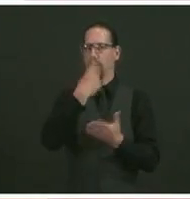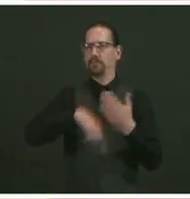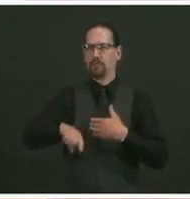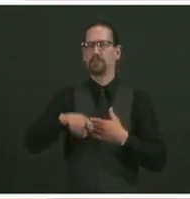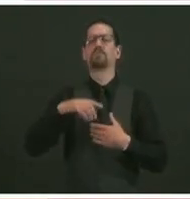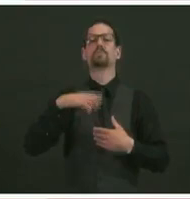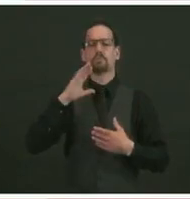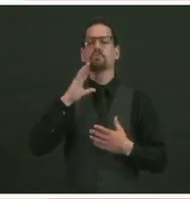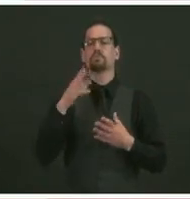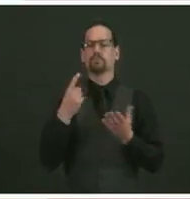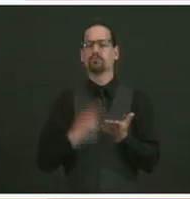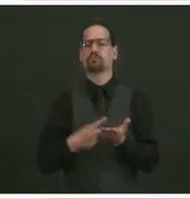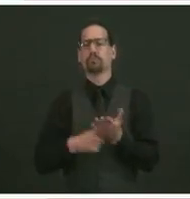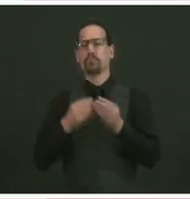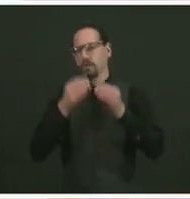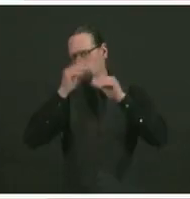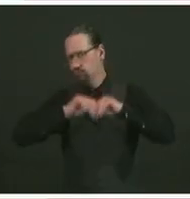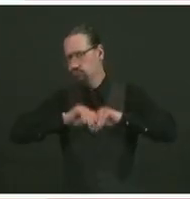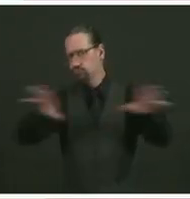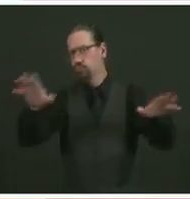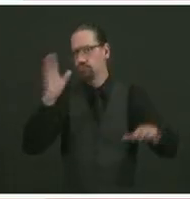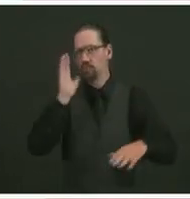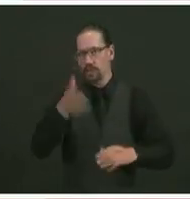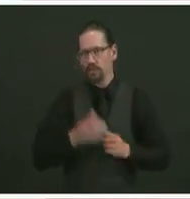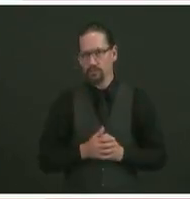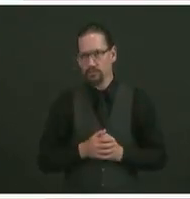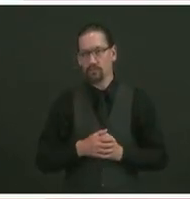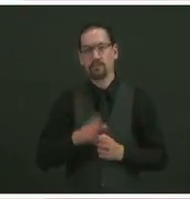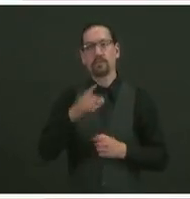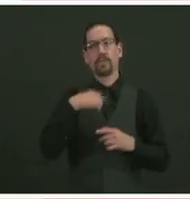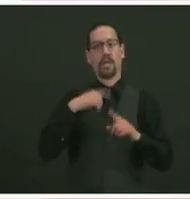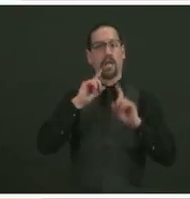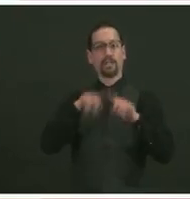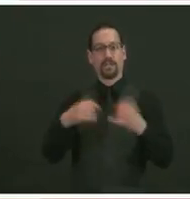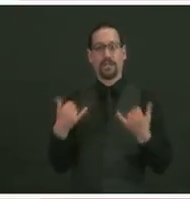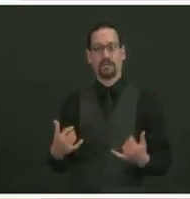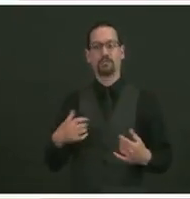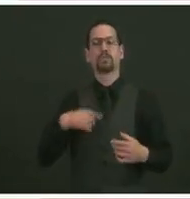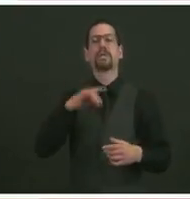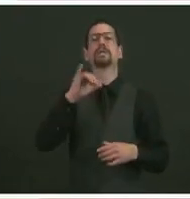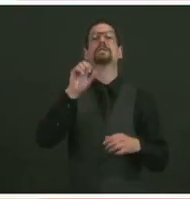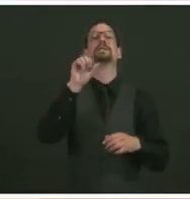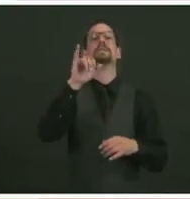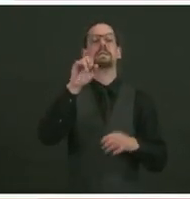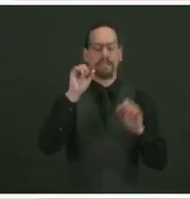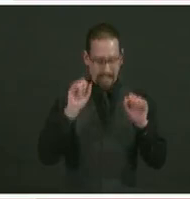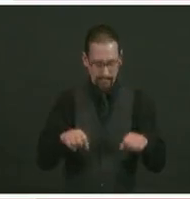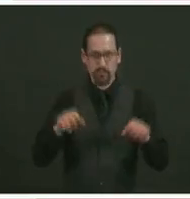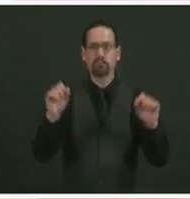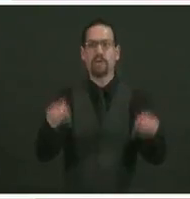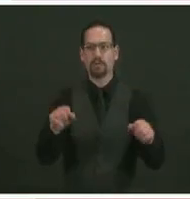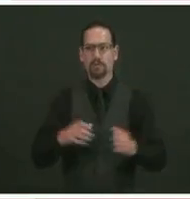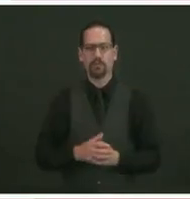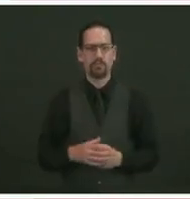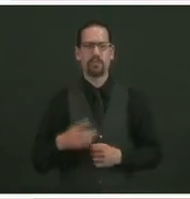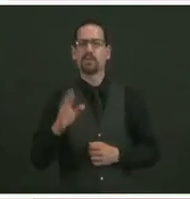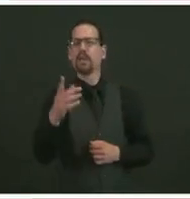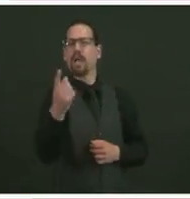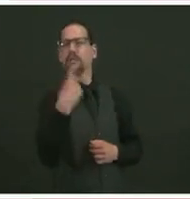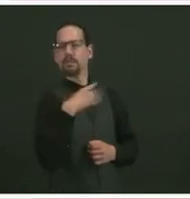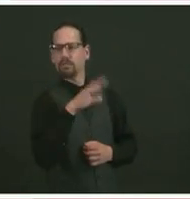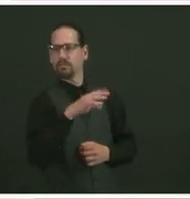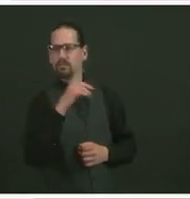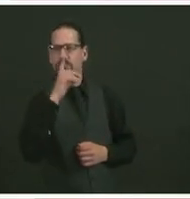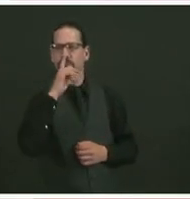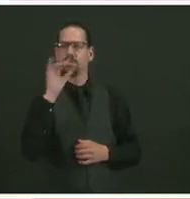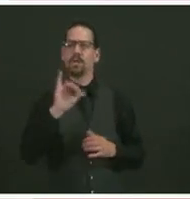short answer to your question is yes. Is it possible? I think it is. I know this has been floated out there, too, kind of like a hype, you know, the